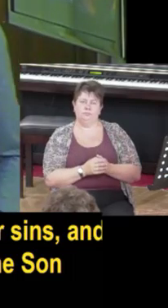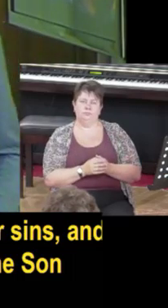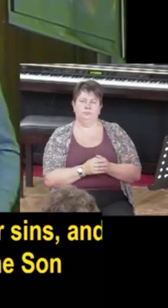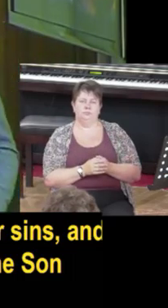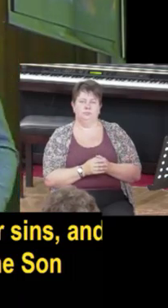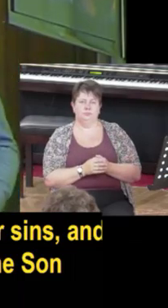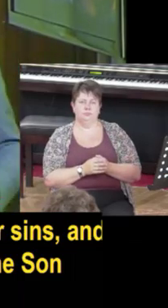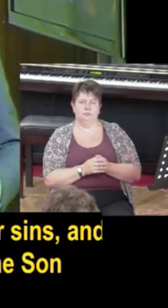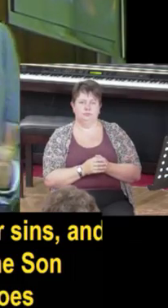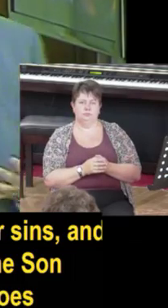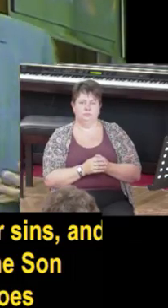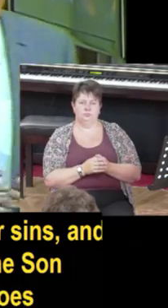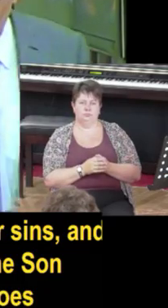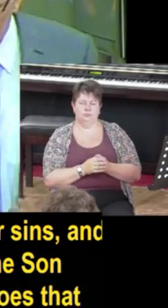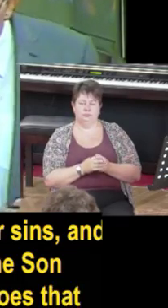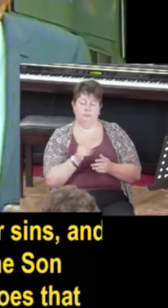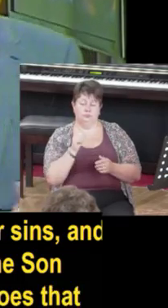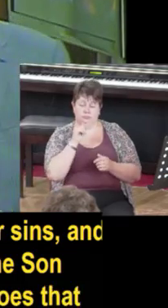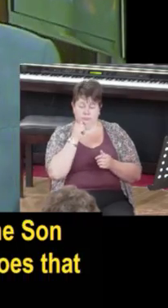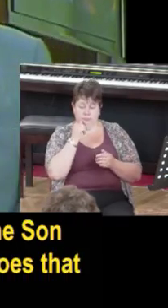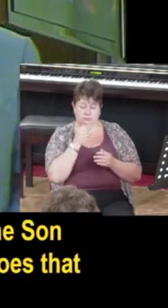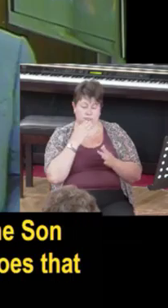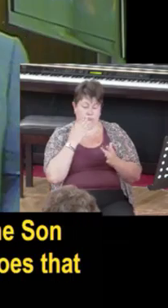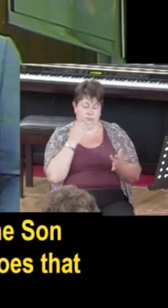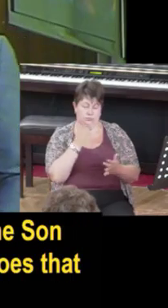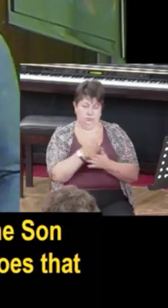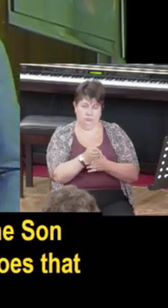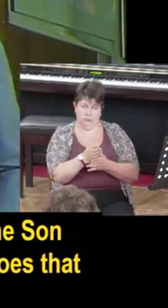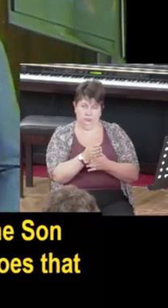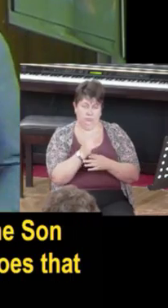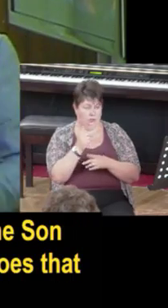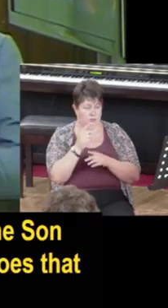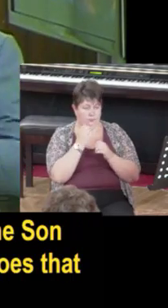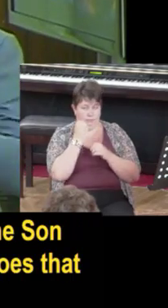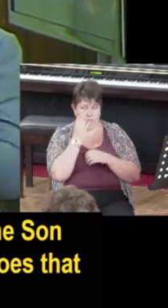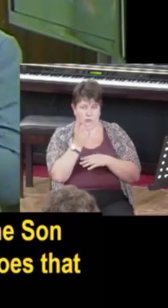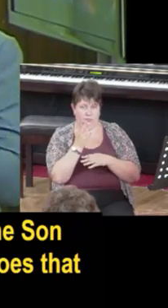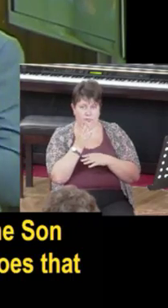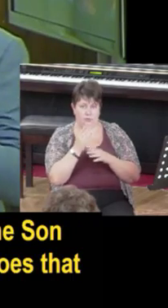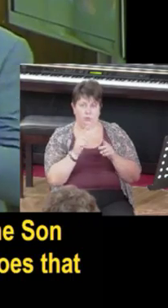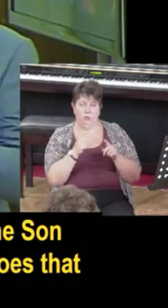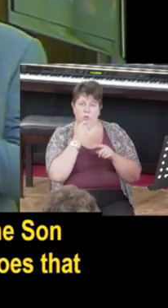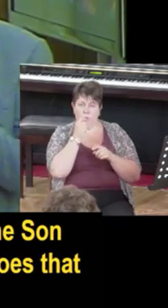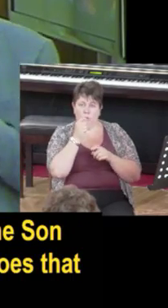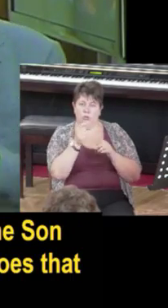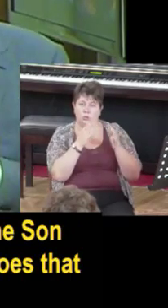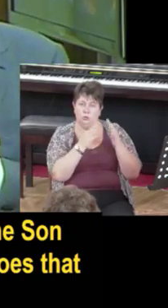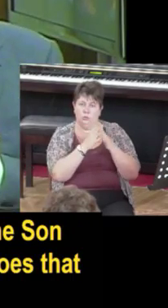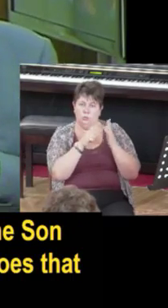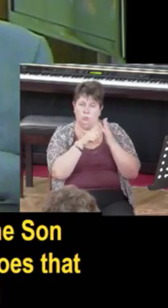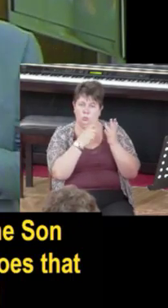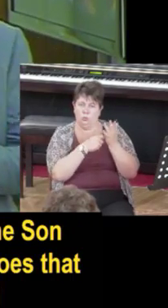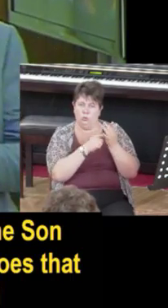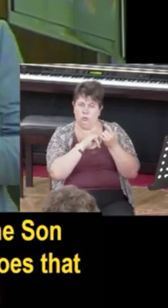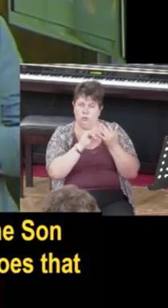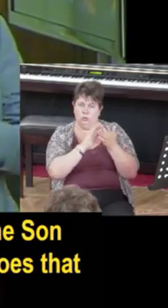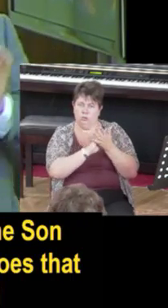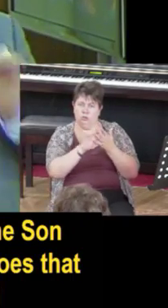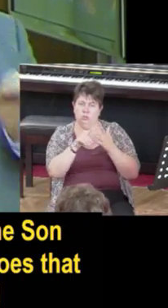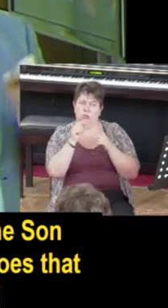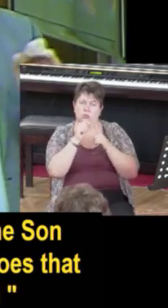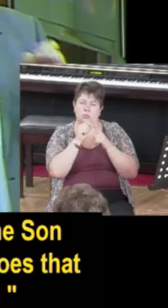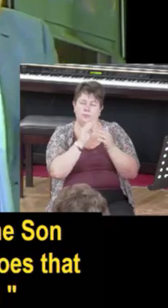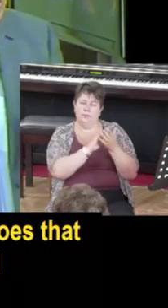Well, it's actually very straightforward, but it's also very beautiful. The word worship, the English word worship,